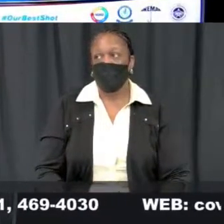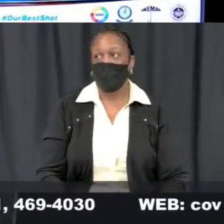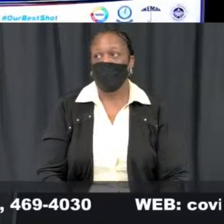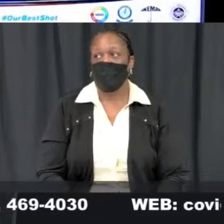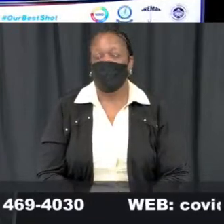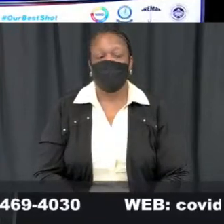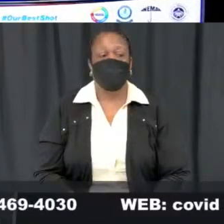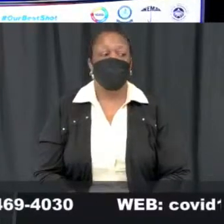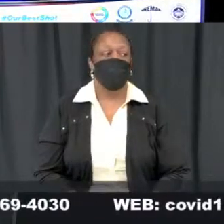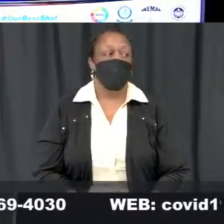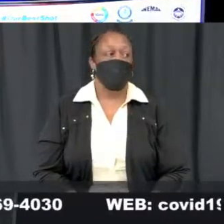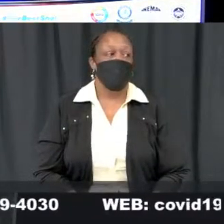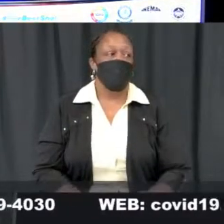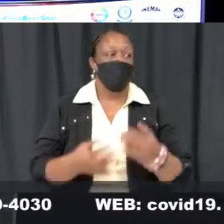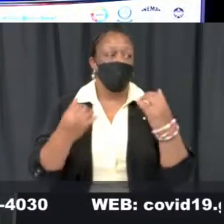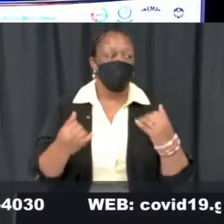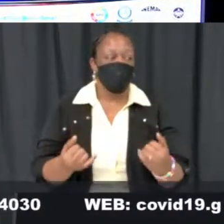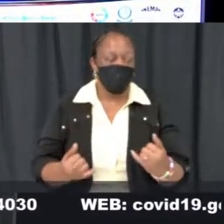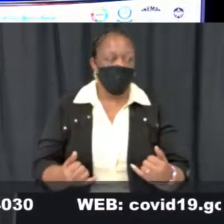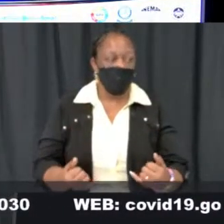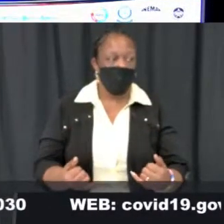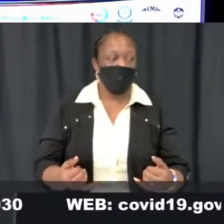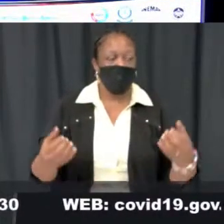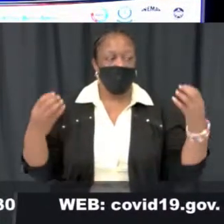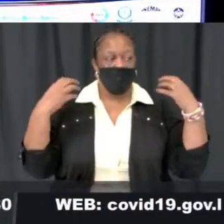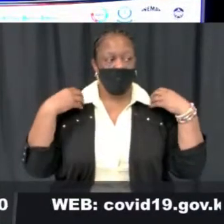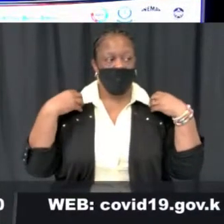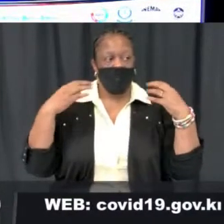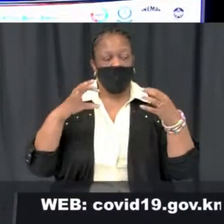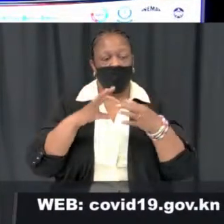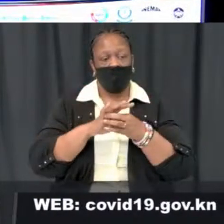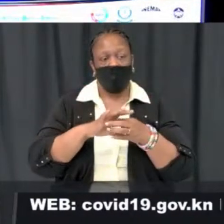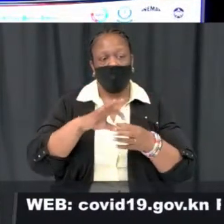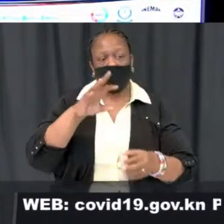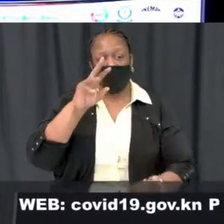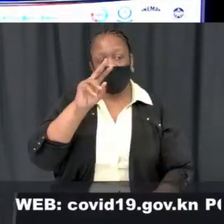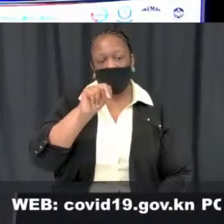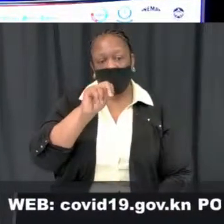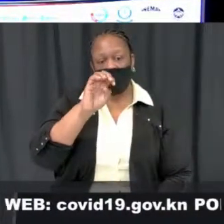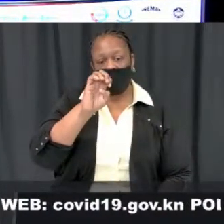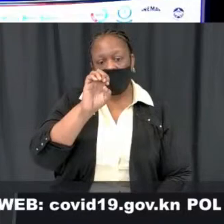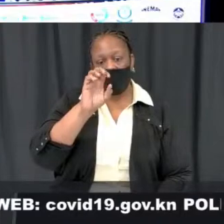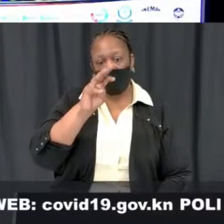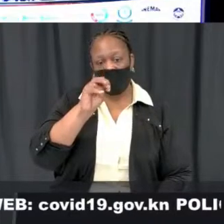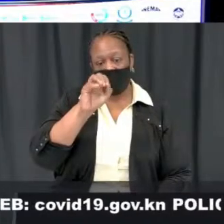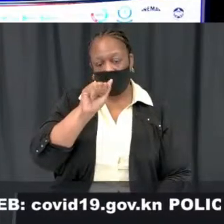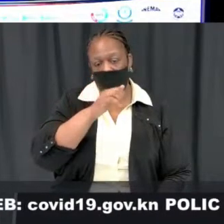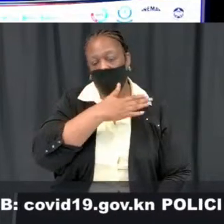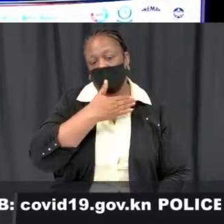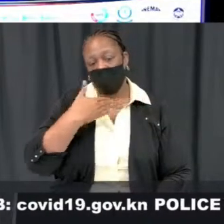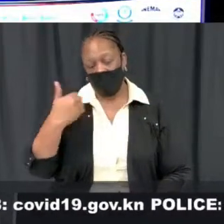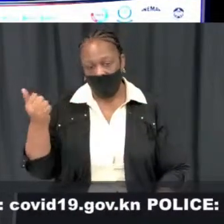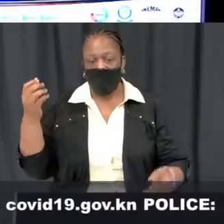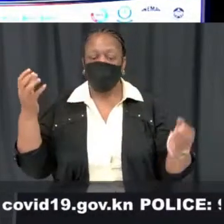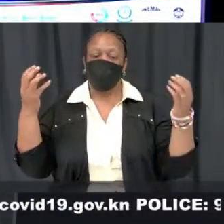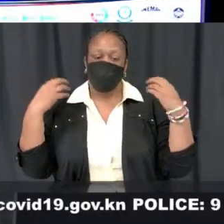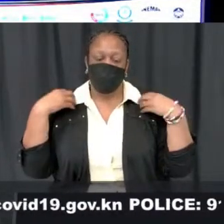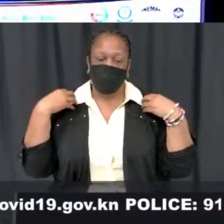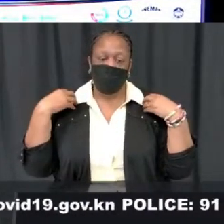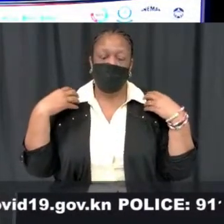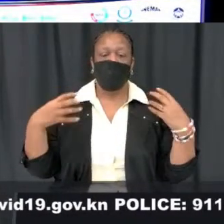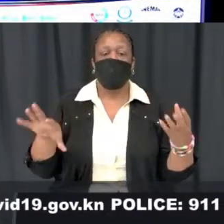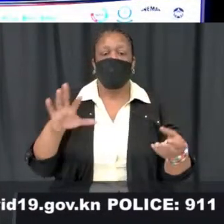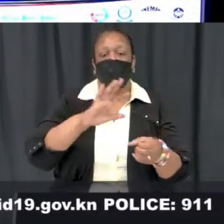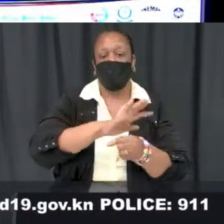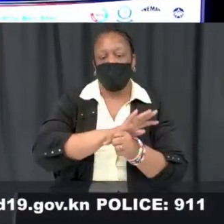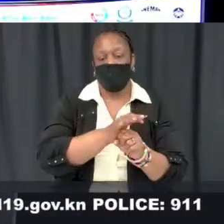invite Mr. Abdias Samuel, who is the Chair of the National COVID-19 Task Force and the National